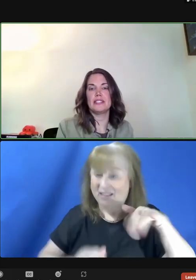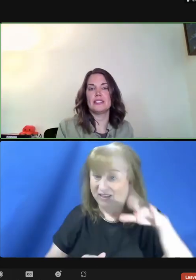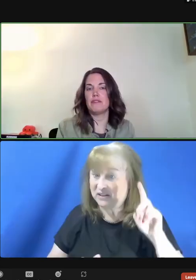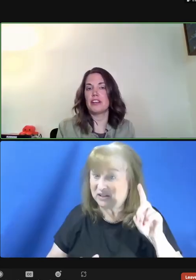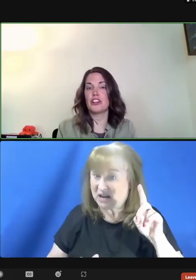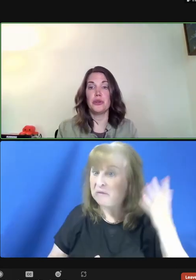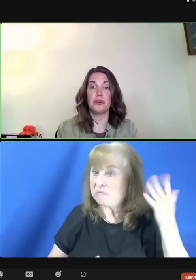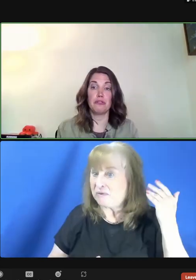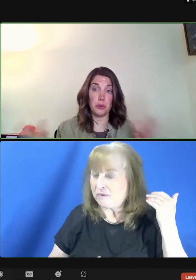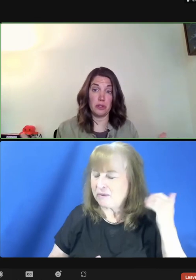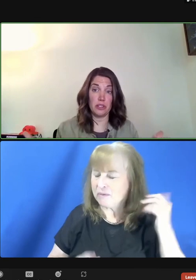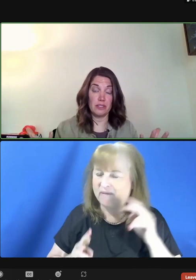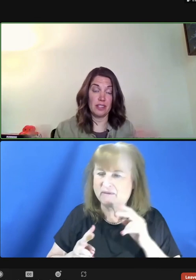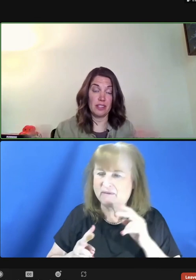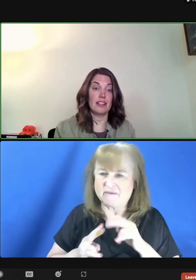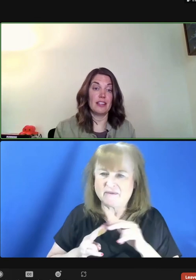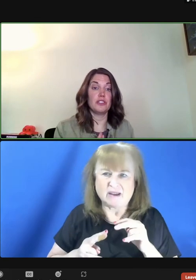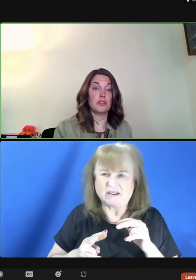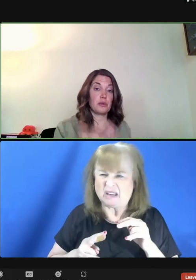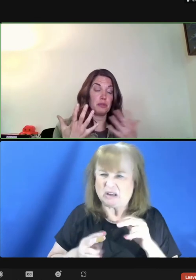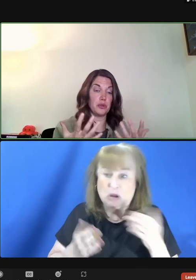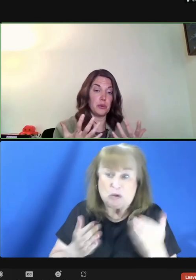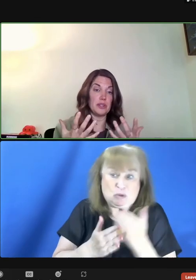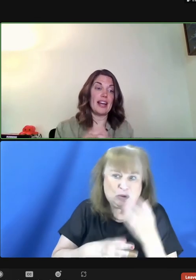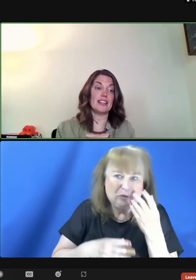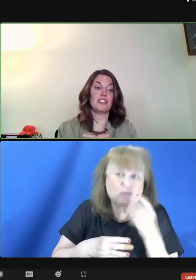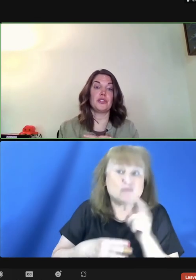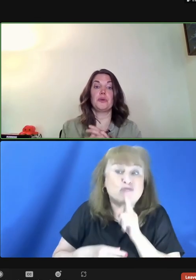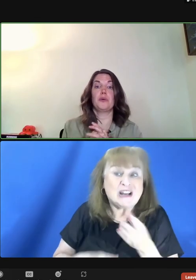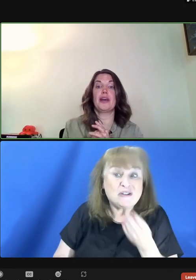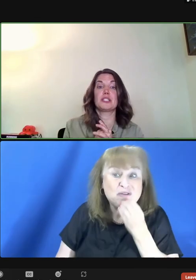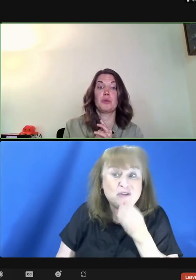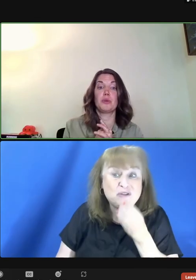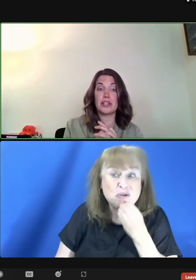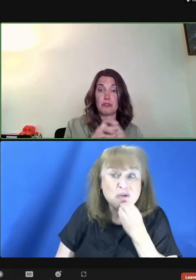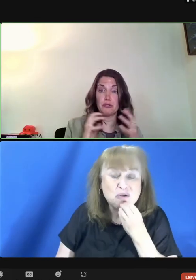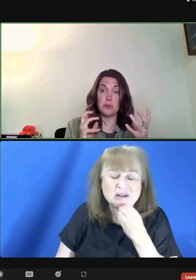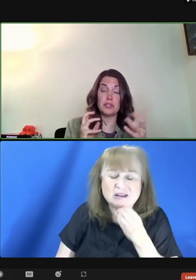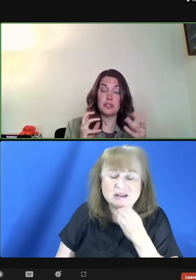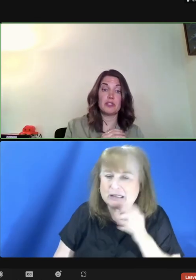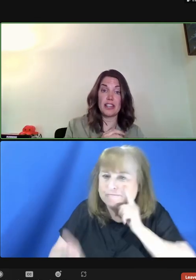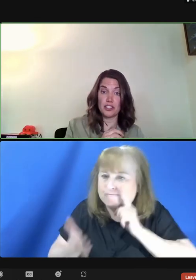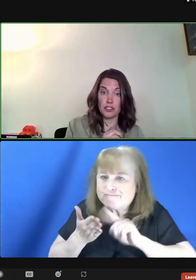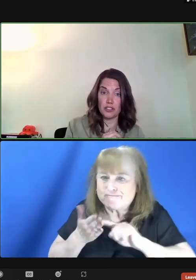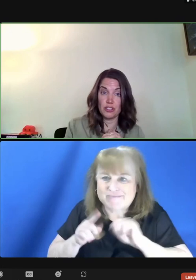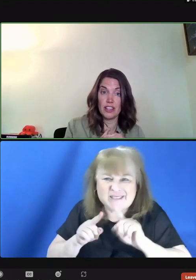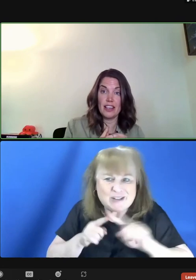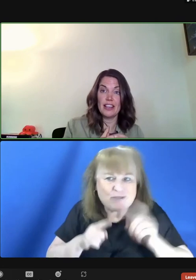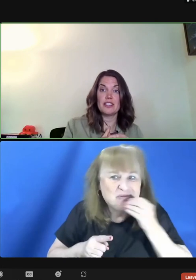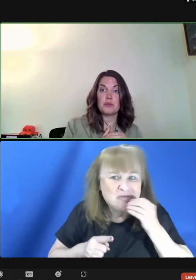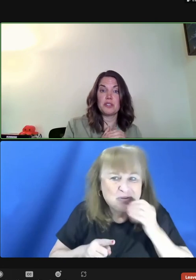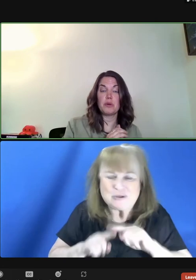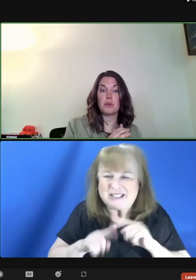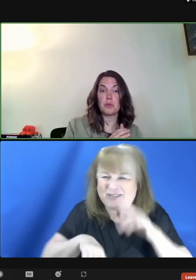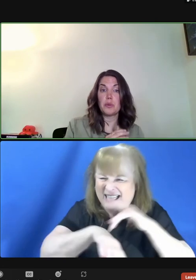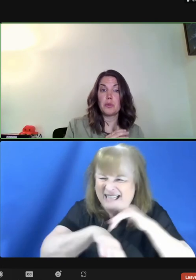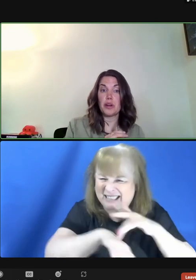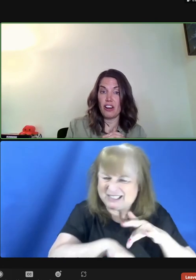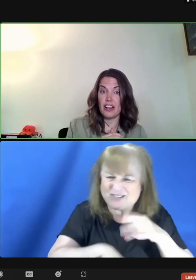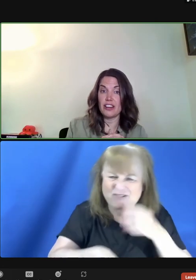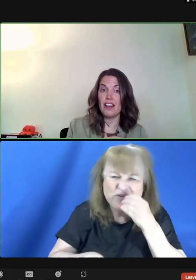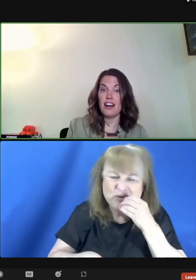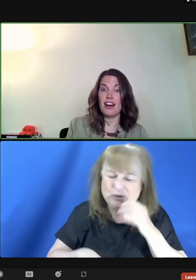before was very new to food, to real food, and to exploring different foods and different textures. This was